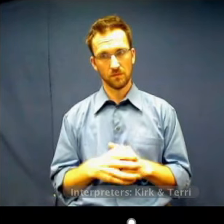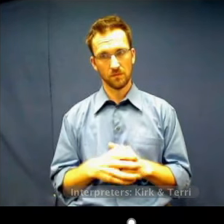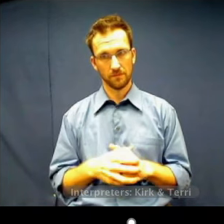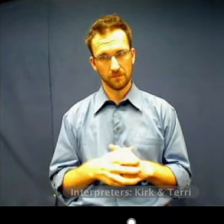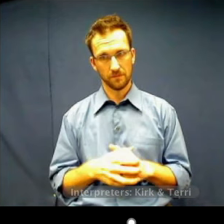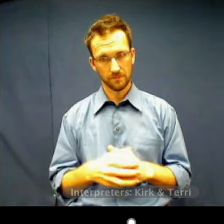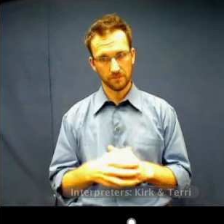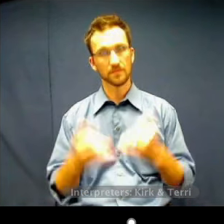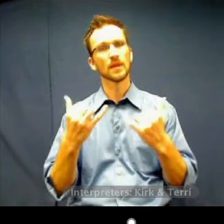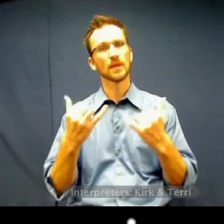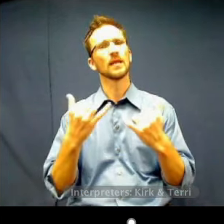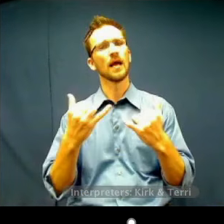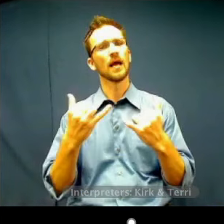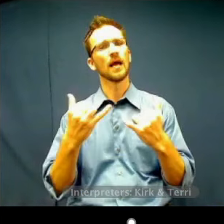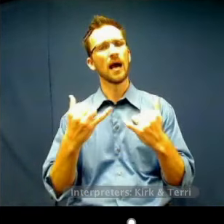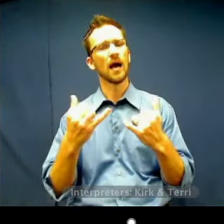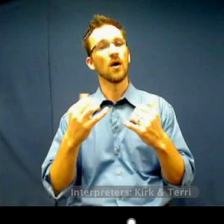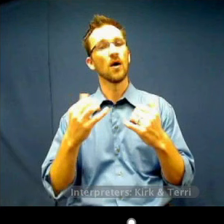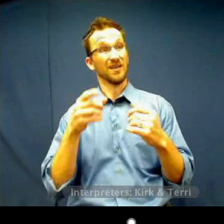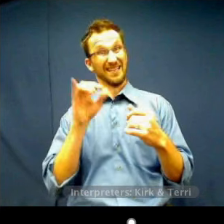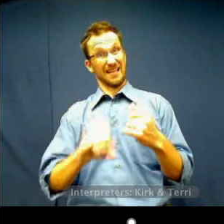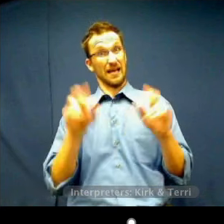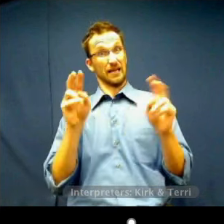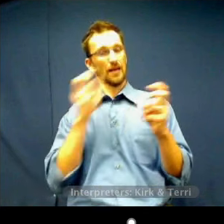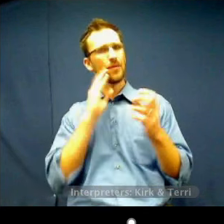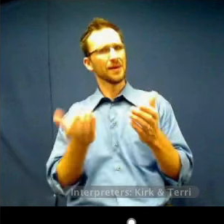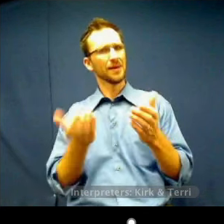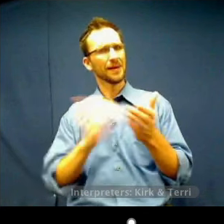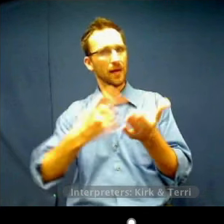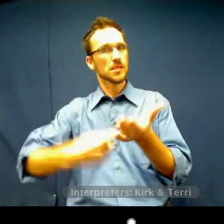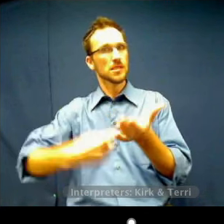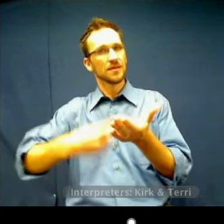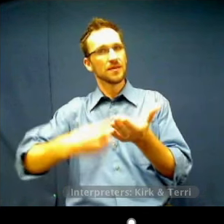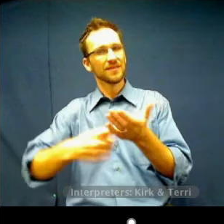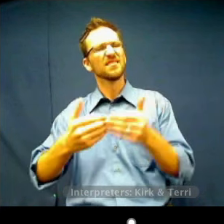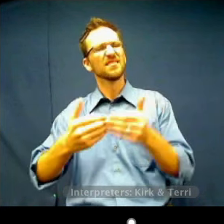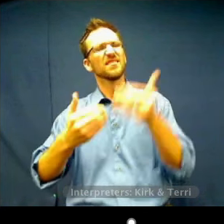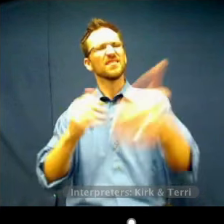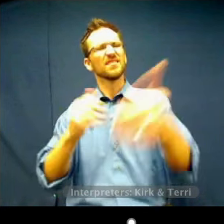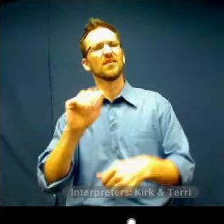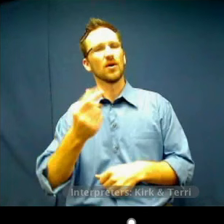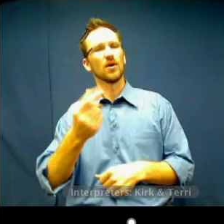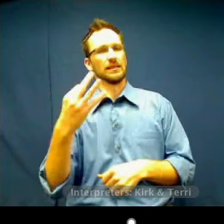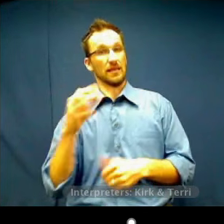So we're going to do this on August 19th, and I'll just save this slide for them because that's our next